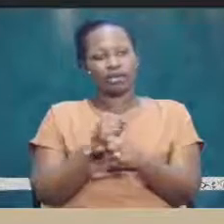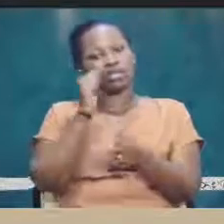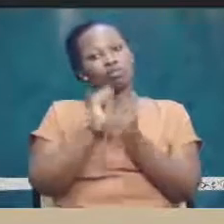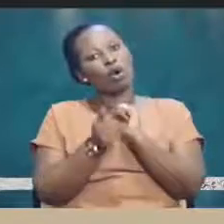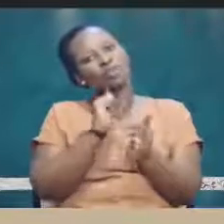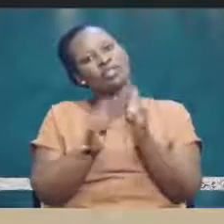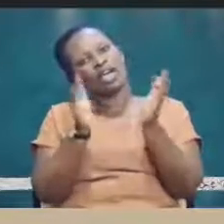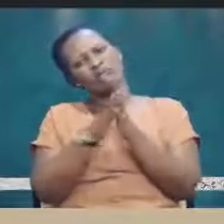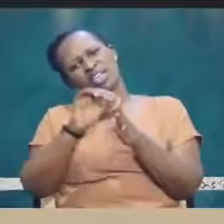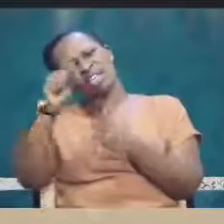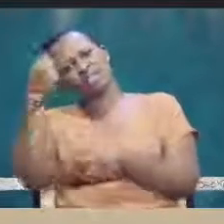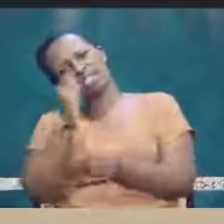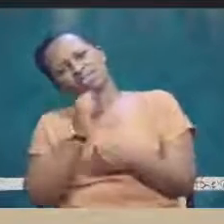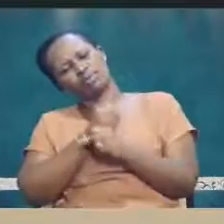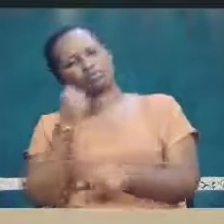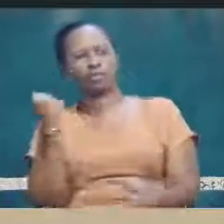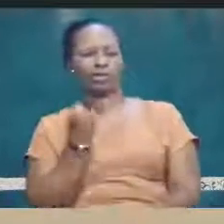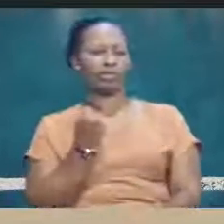sports.